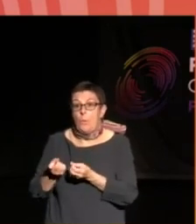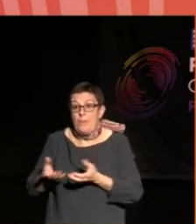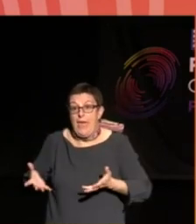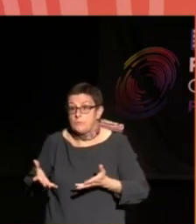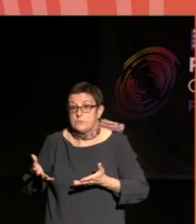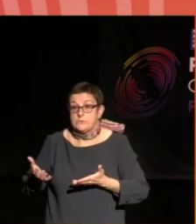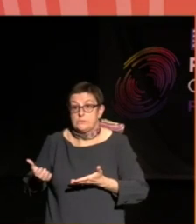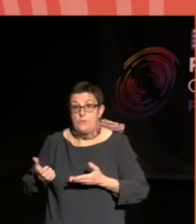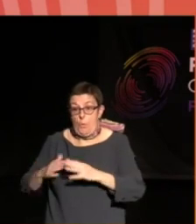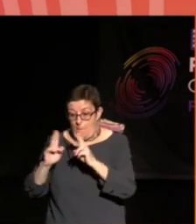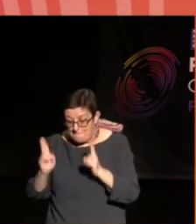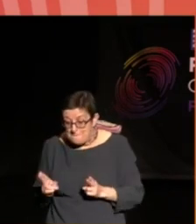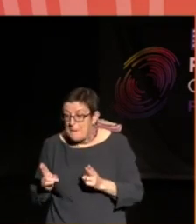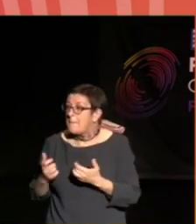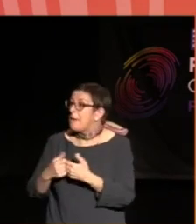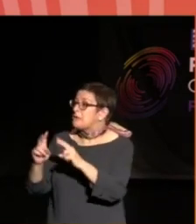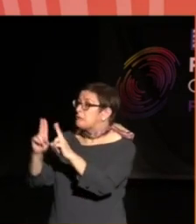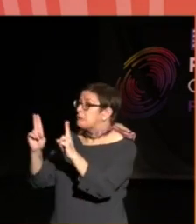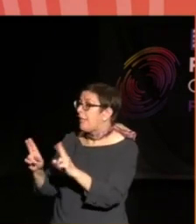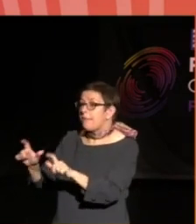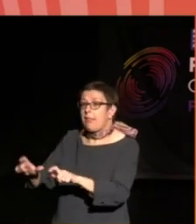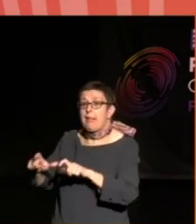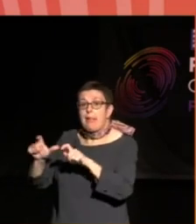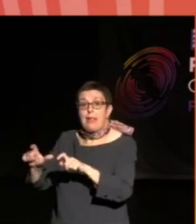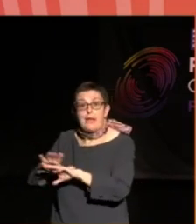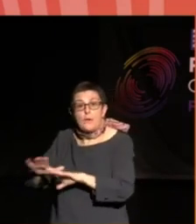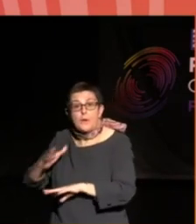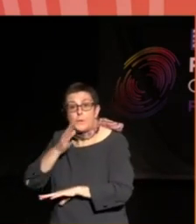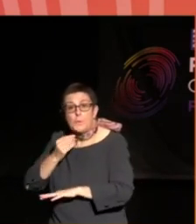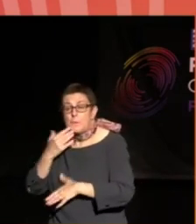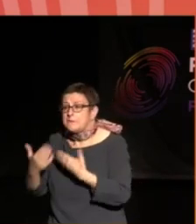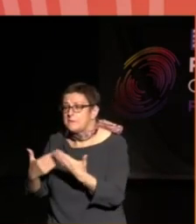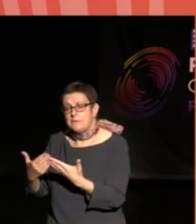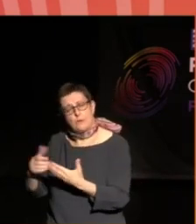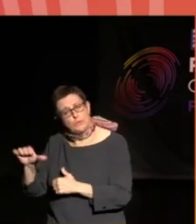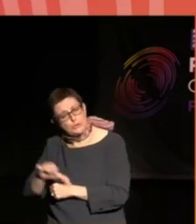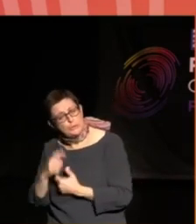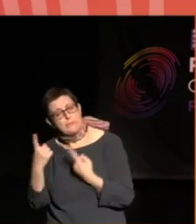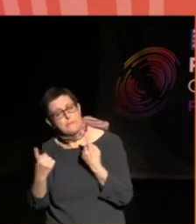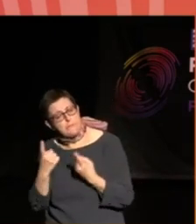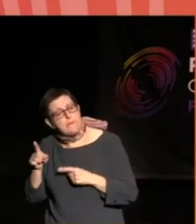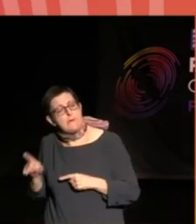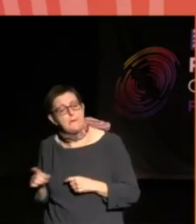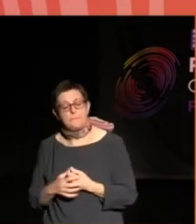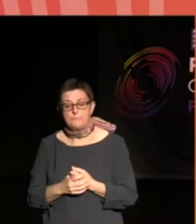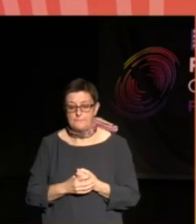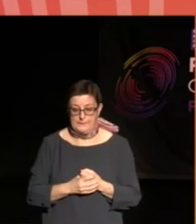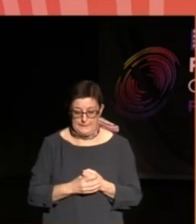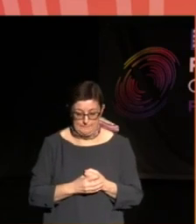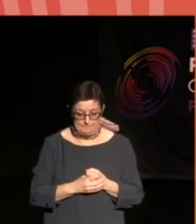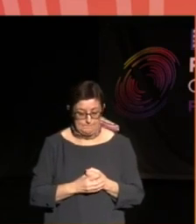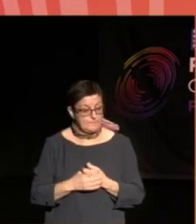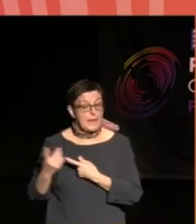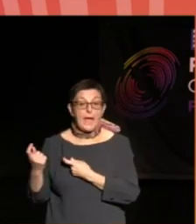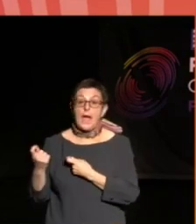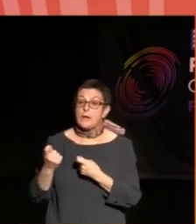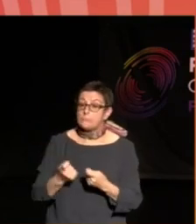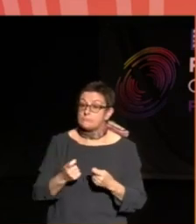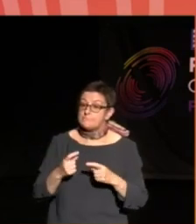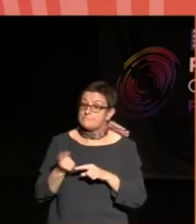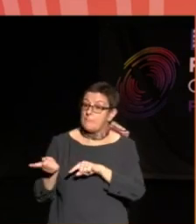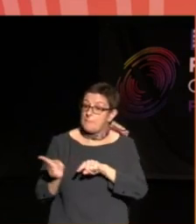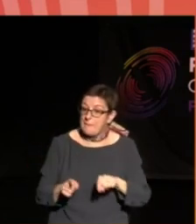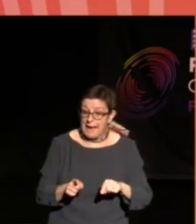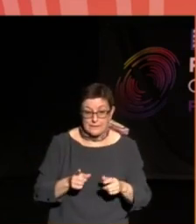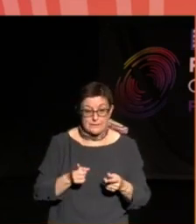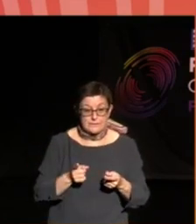surplus shelter that we're not using, is something that perhaps we can reflect upon. If I bring the conversation back